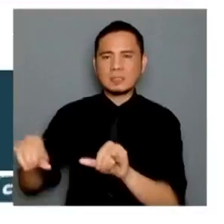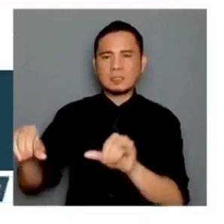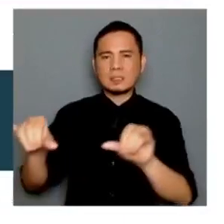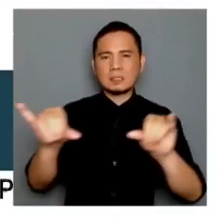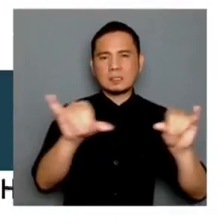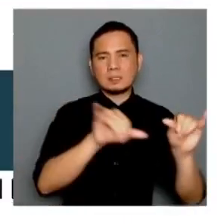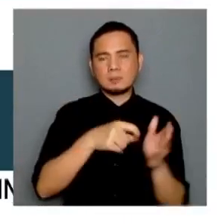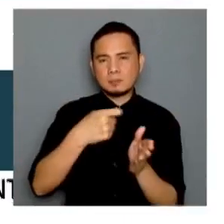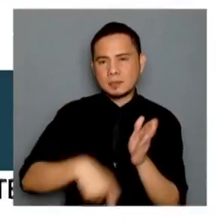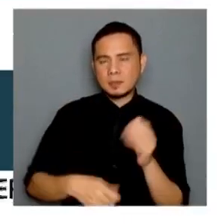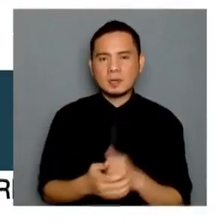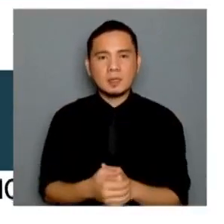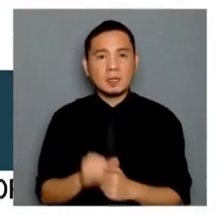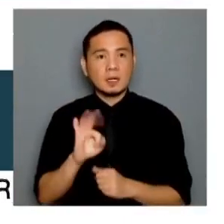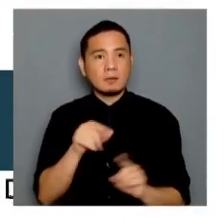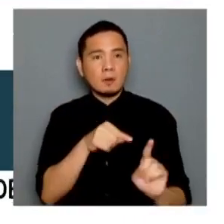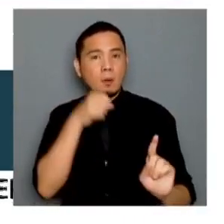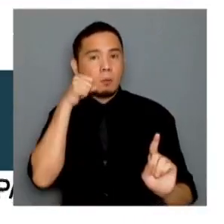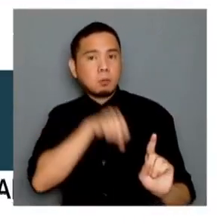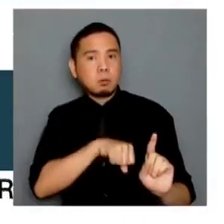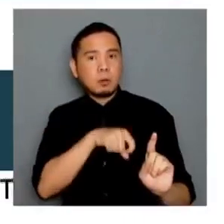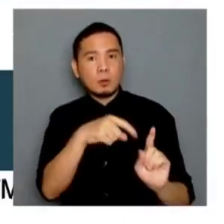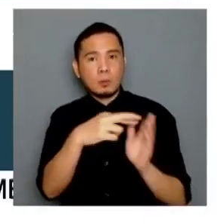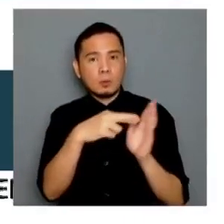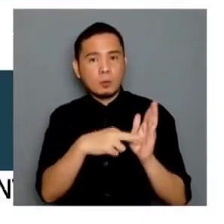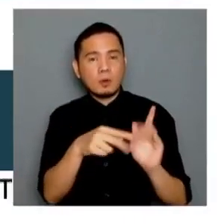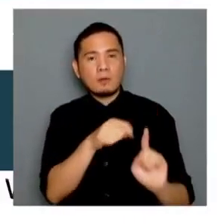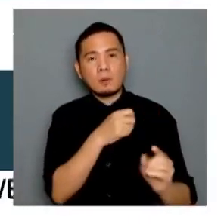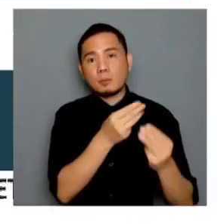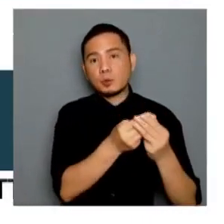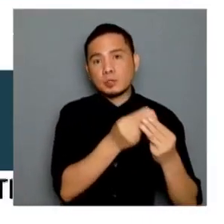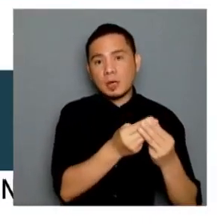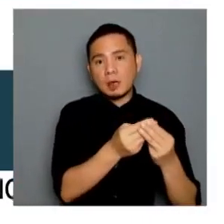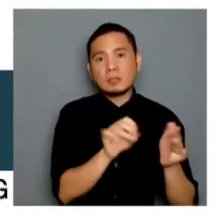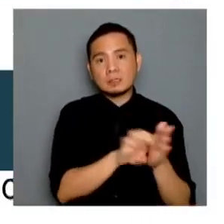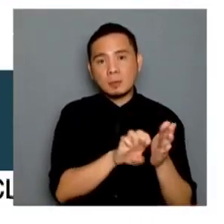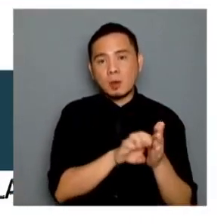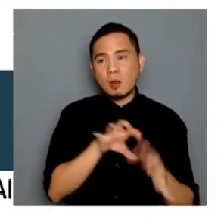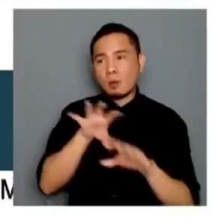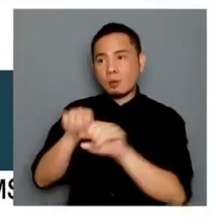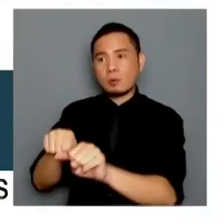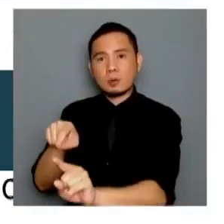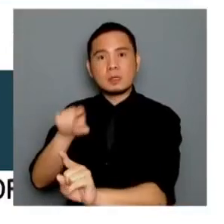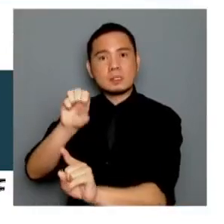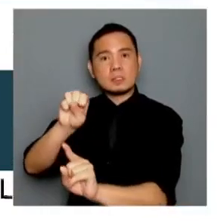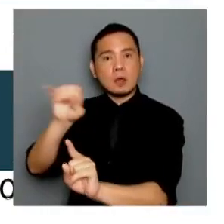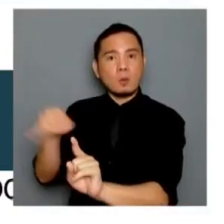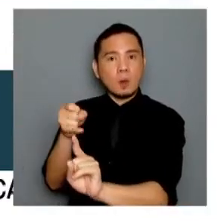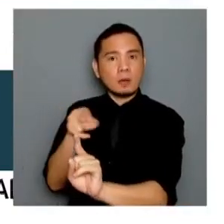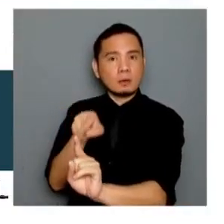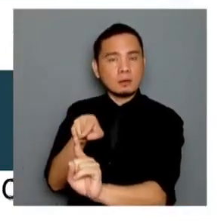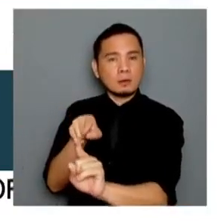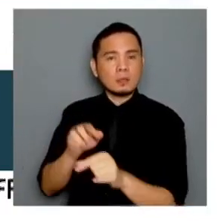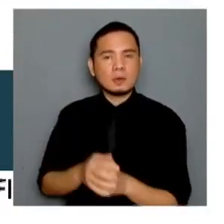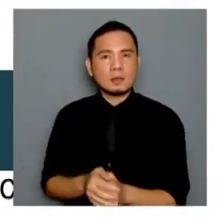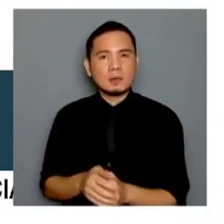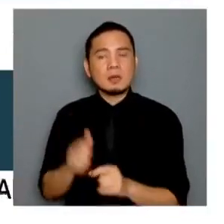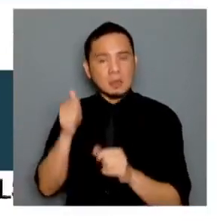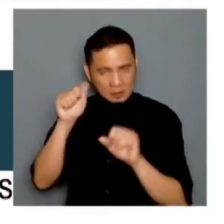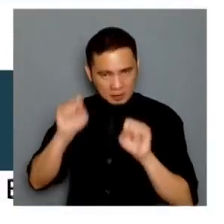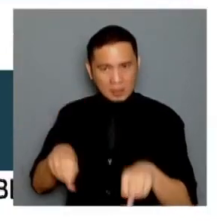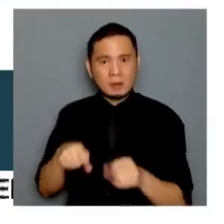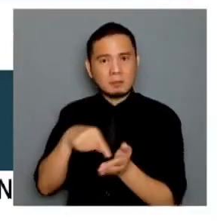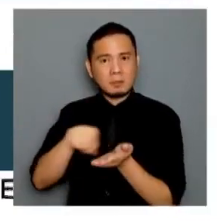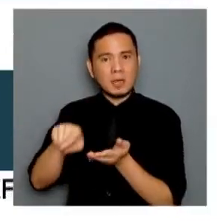if a traffic violator from Muntinlupa is apprehended in San Juan. He can pay for the